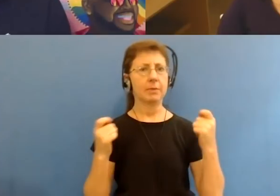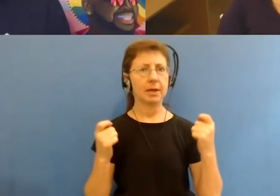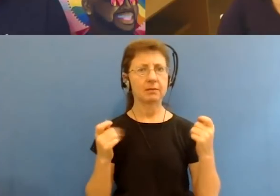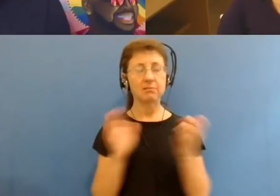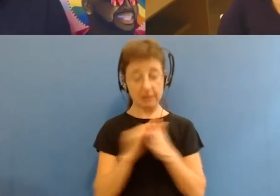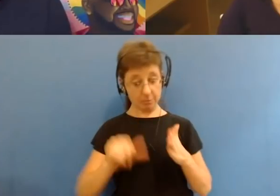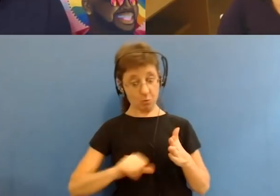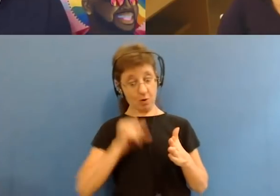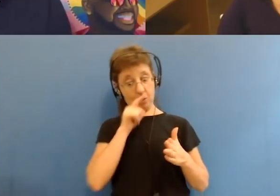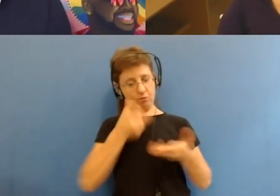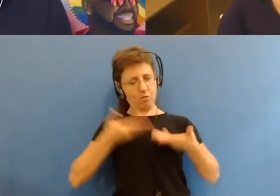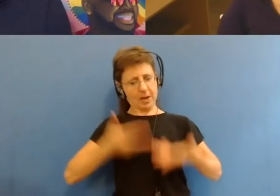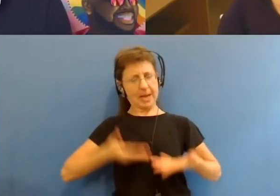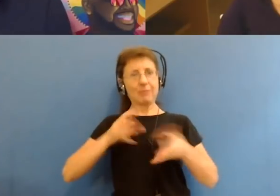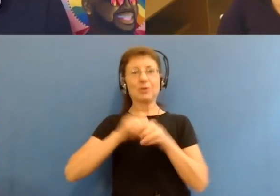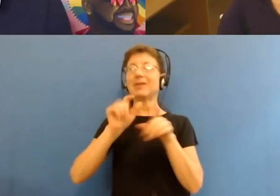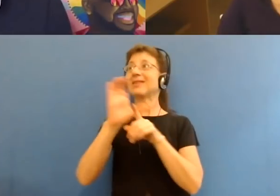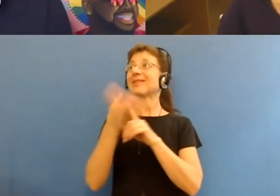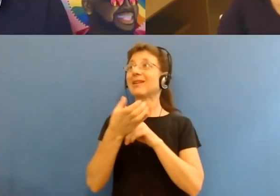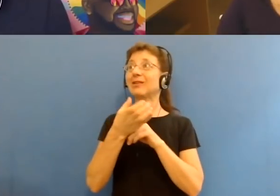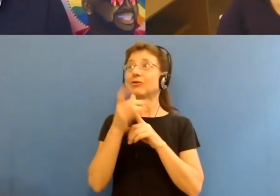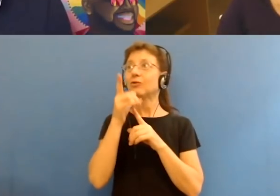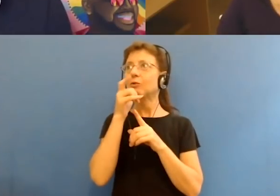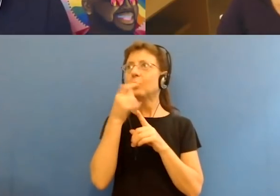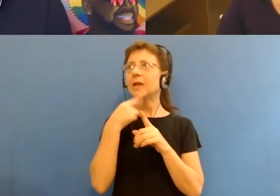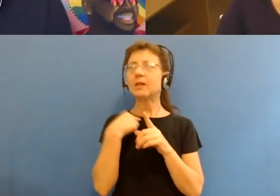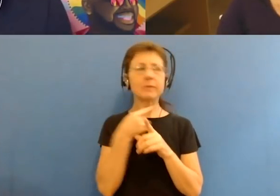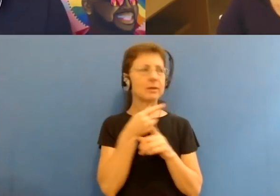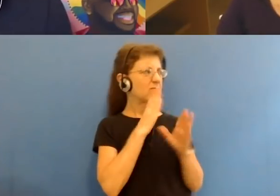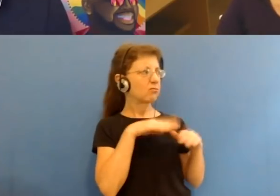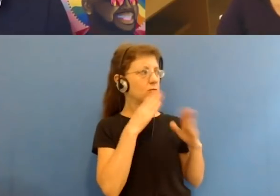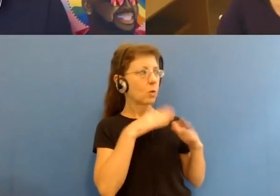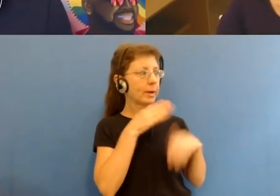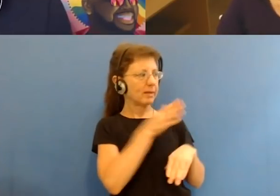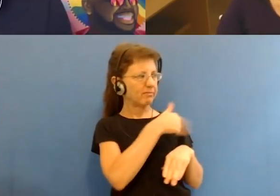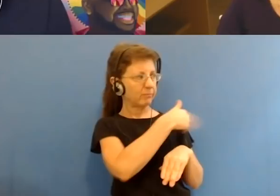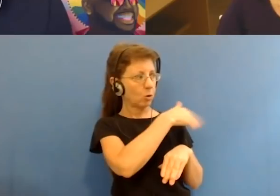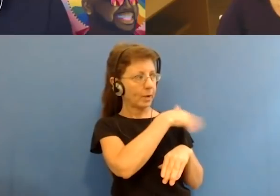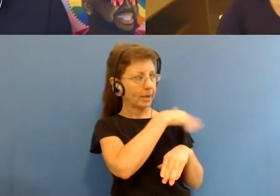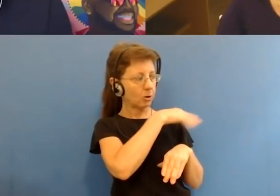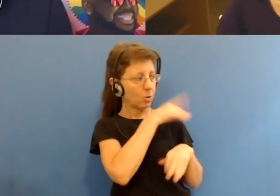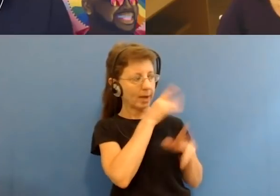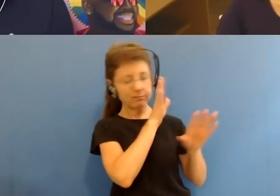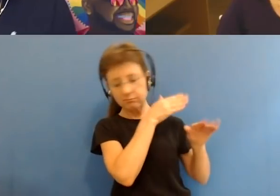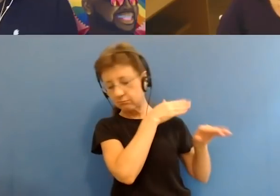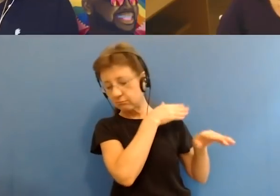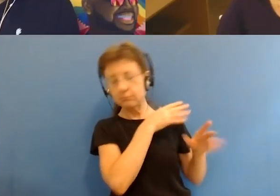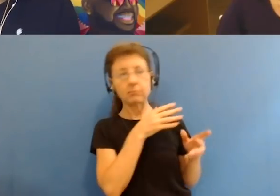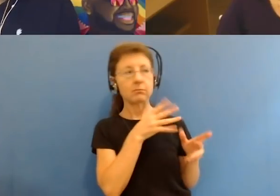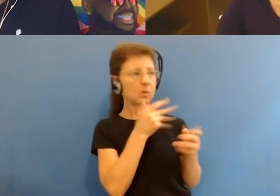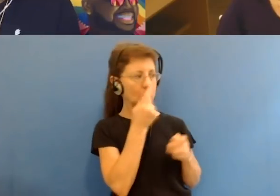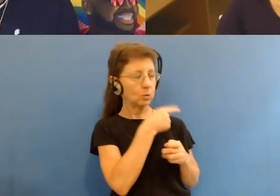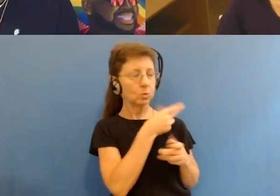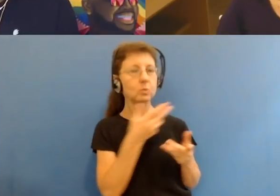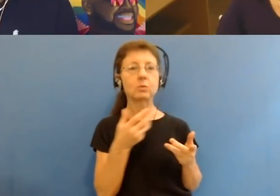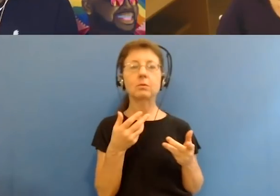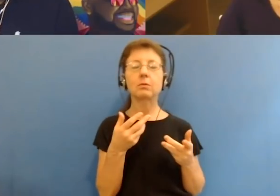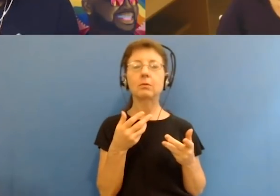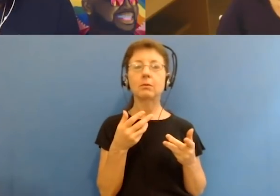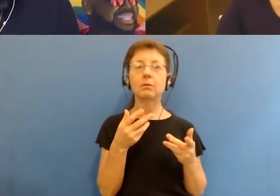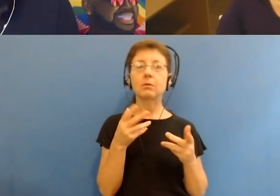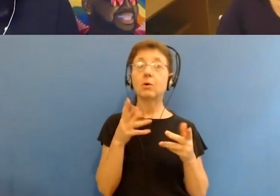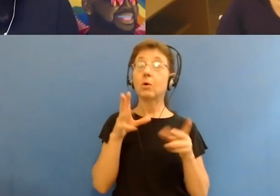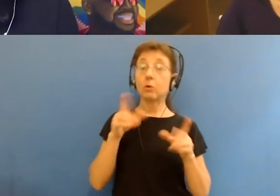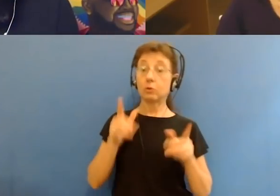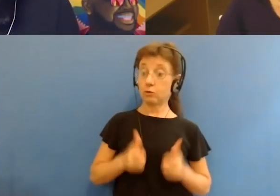that tells me to shut up and to be silent, to be invisible. Right, you know, to live within an